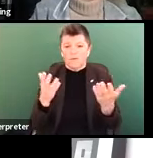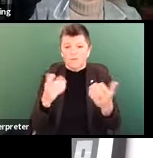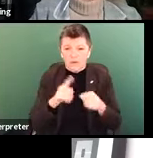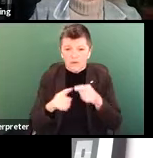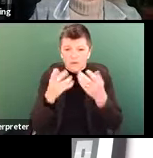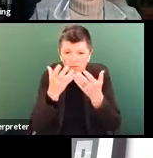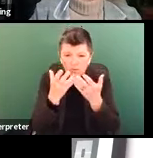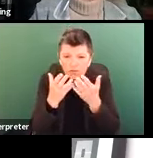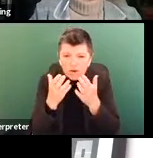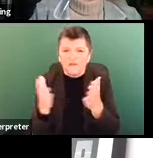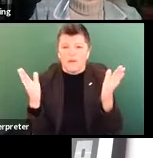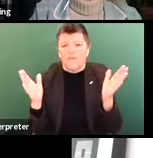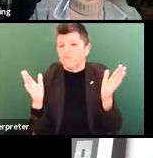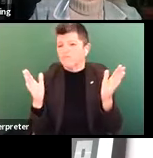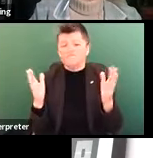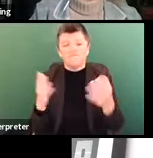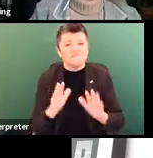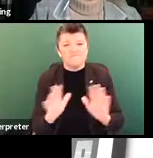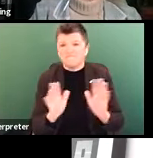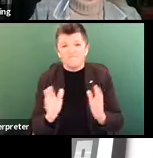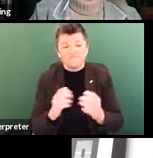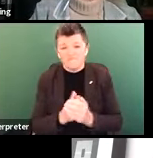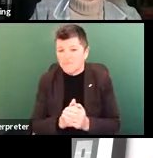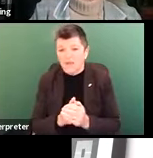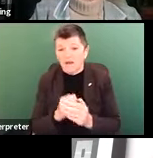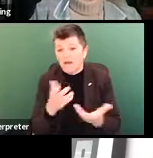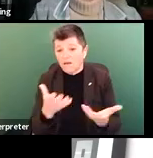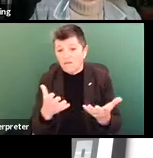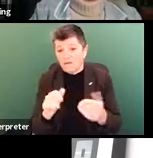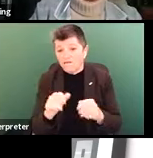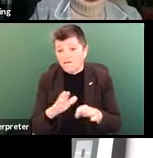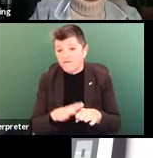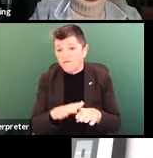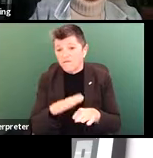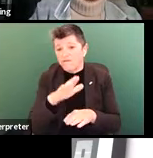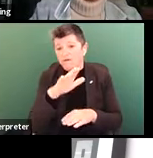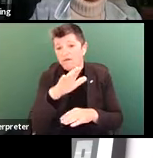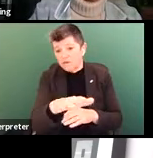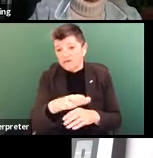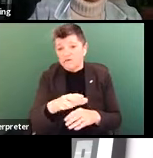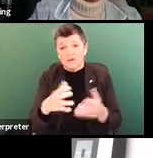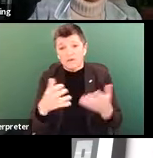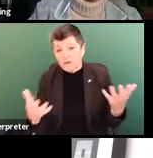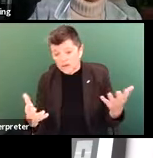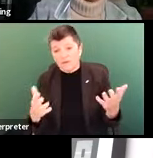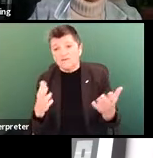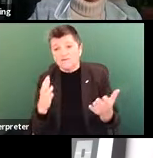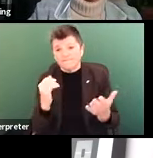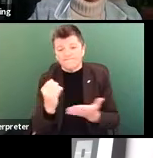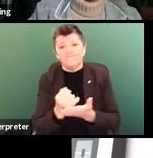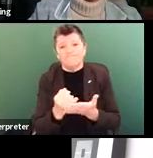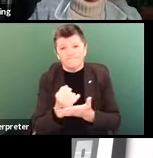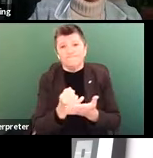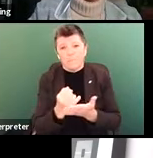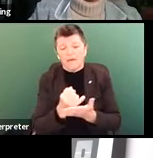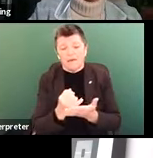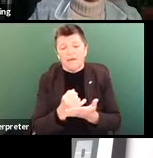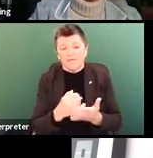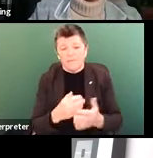the future is the next future actually is bleak. Right.